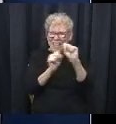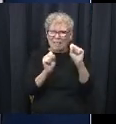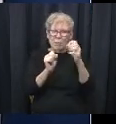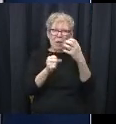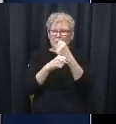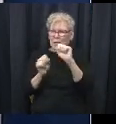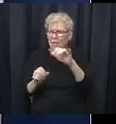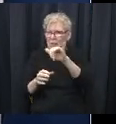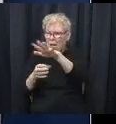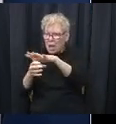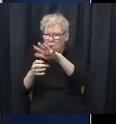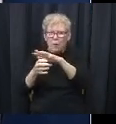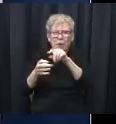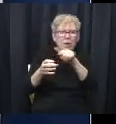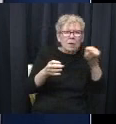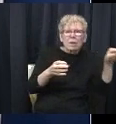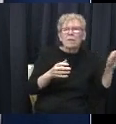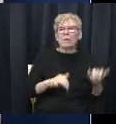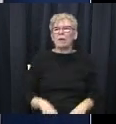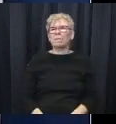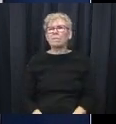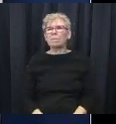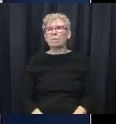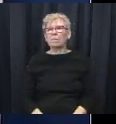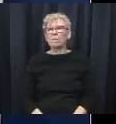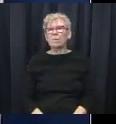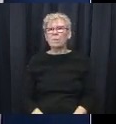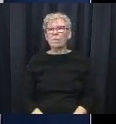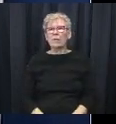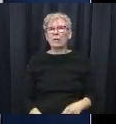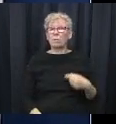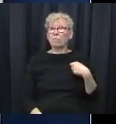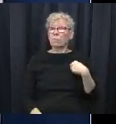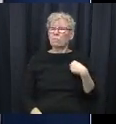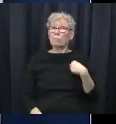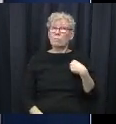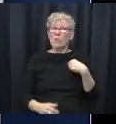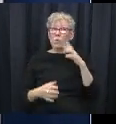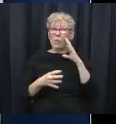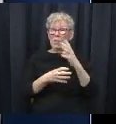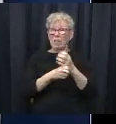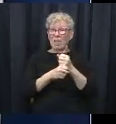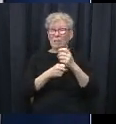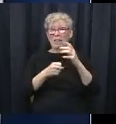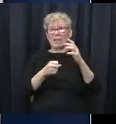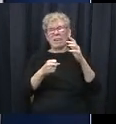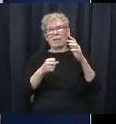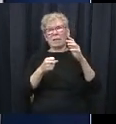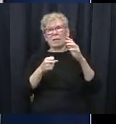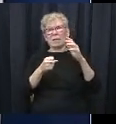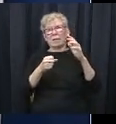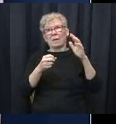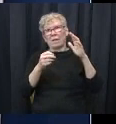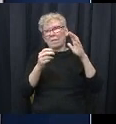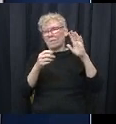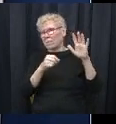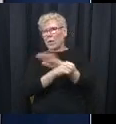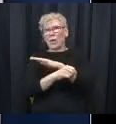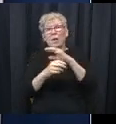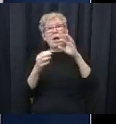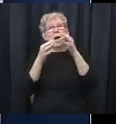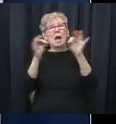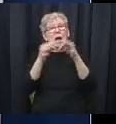them myself. I think Jill read through all of them. We were excited to see the enthusiasm and support from the health community, the business community, local